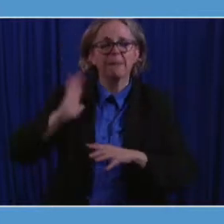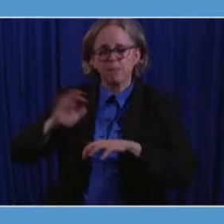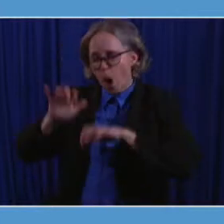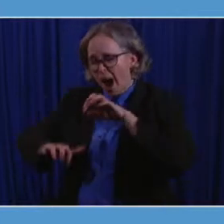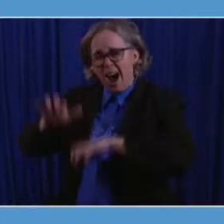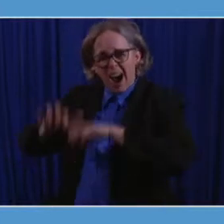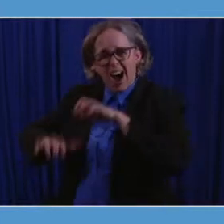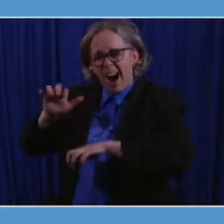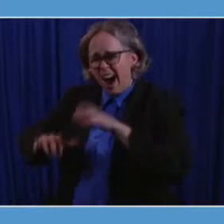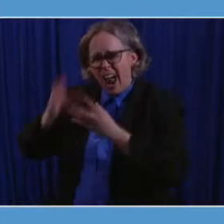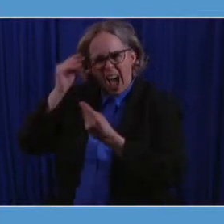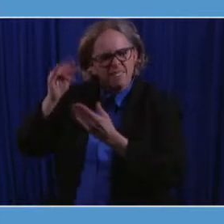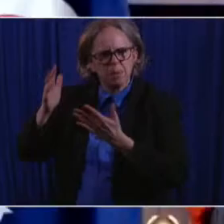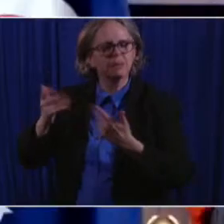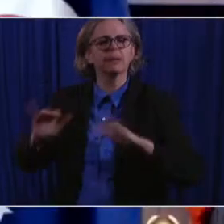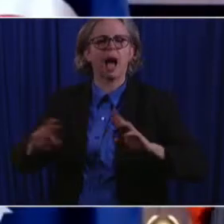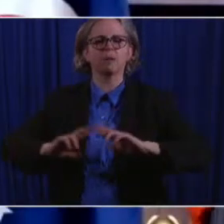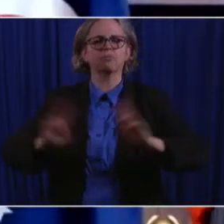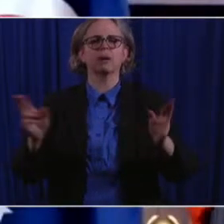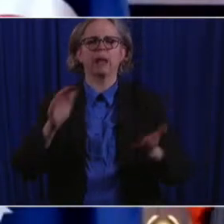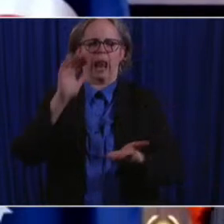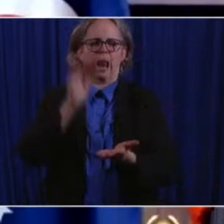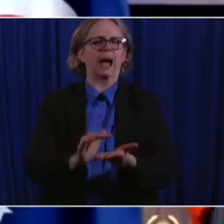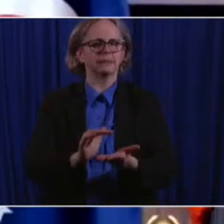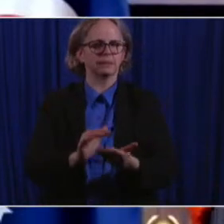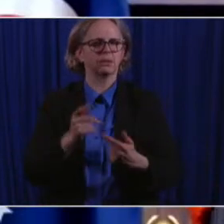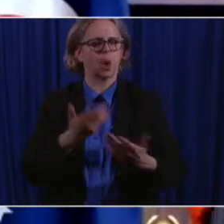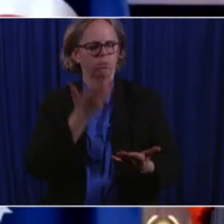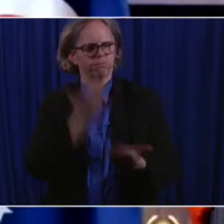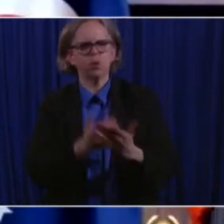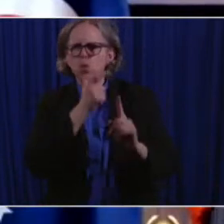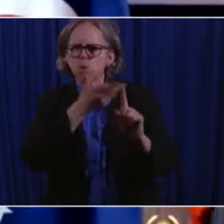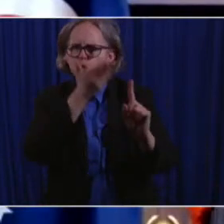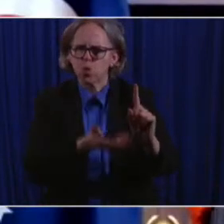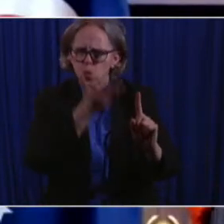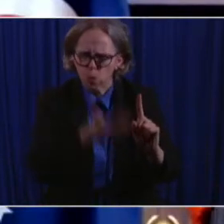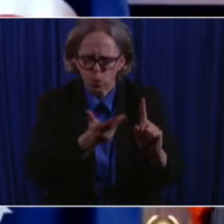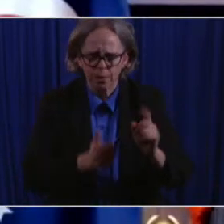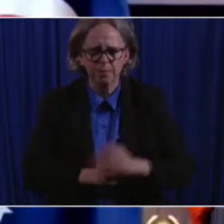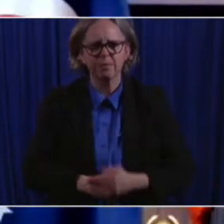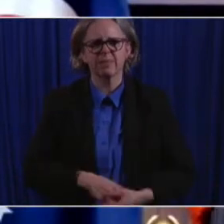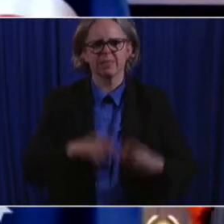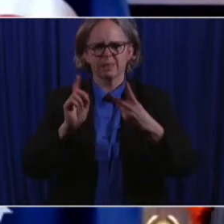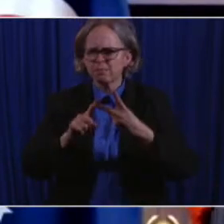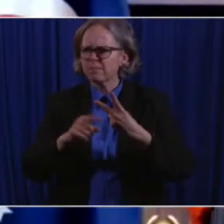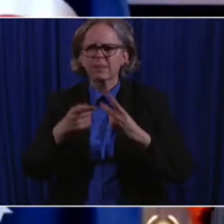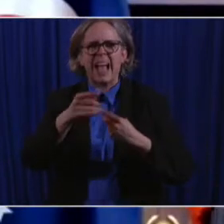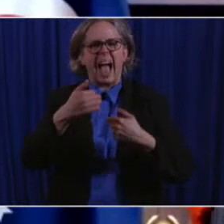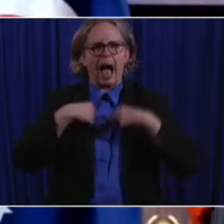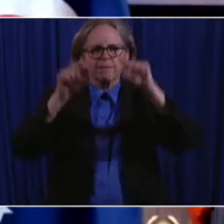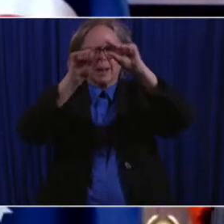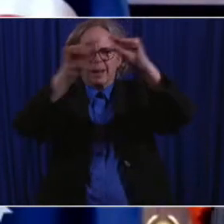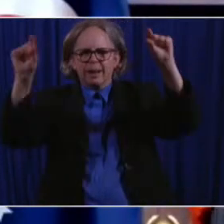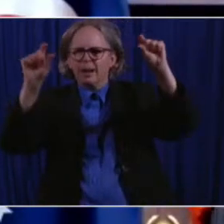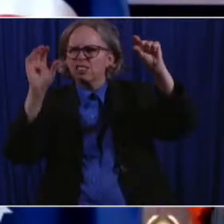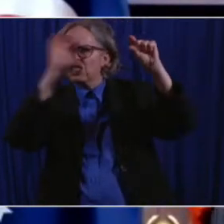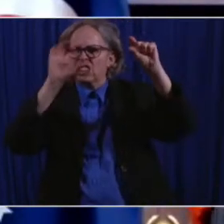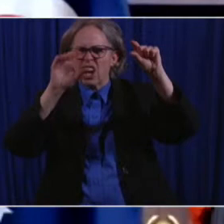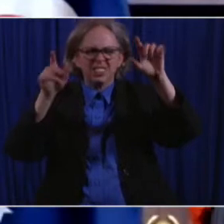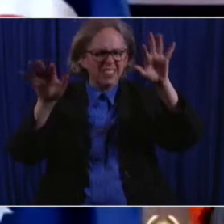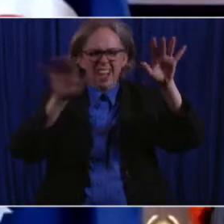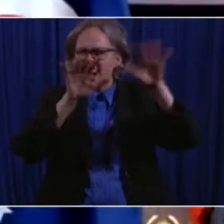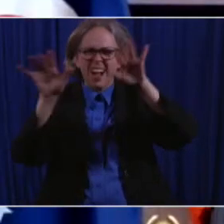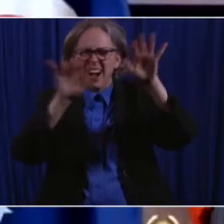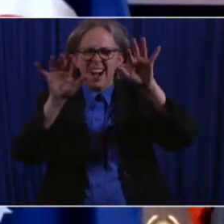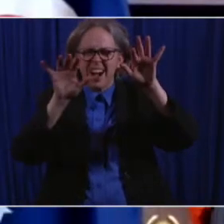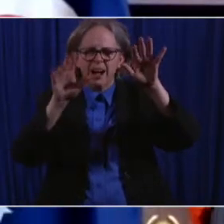the system. We're improving the search feature, and this is a big deal. It used to be